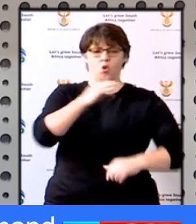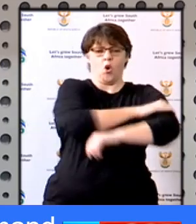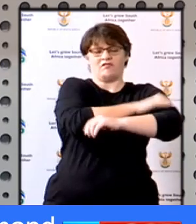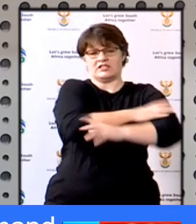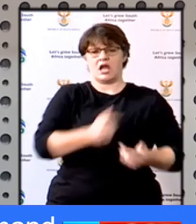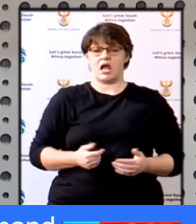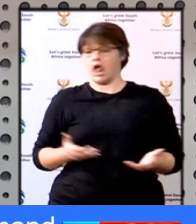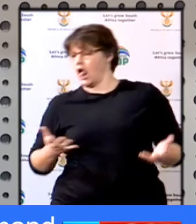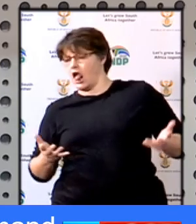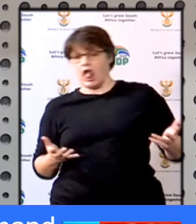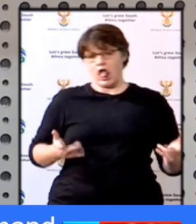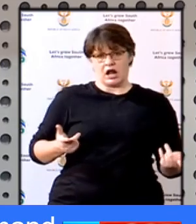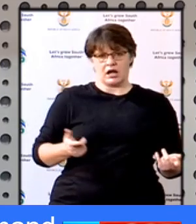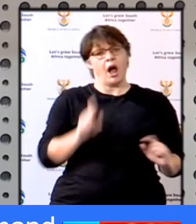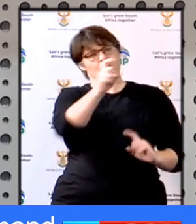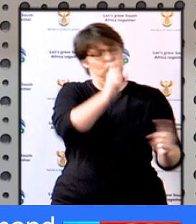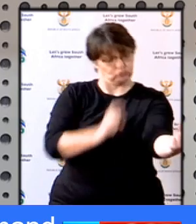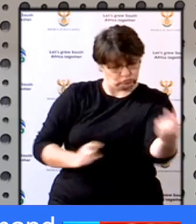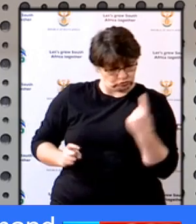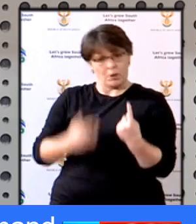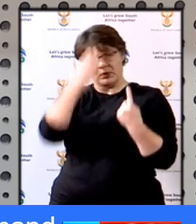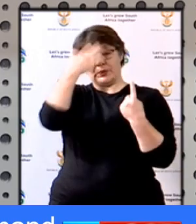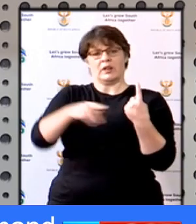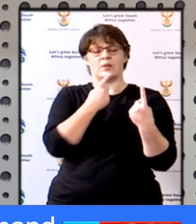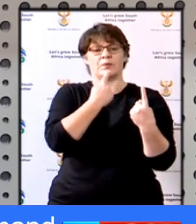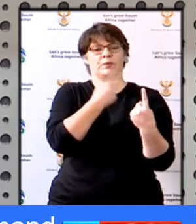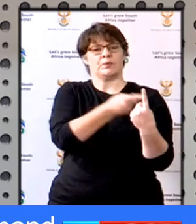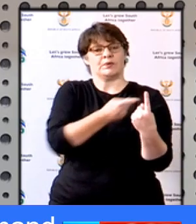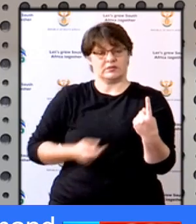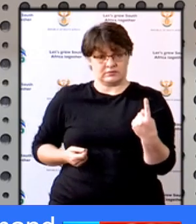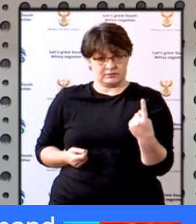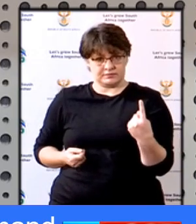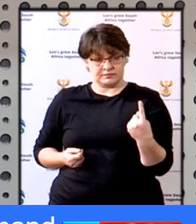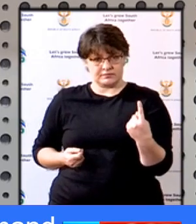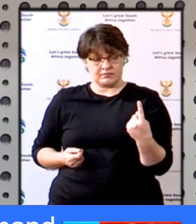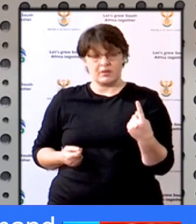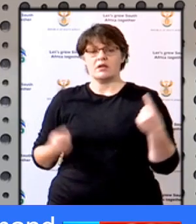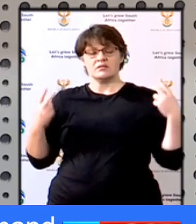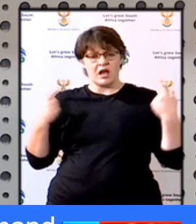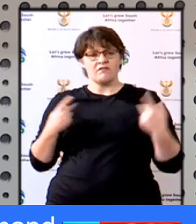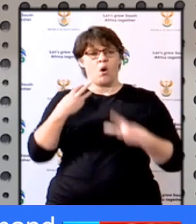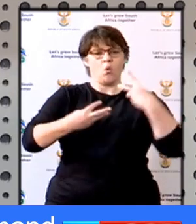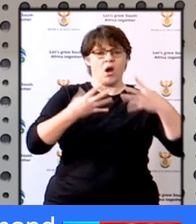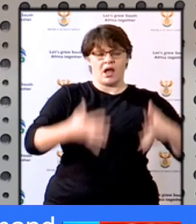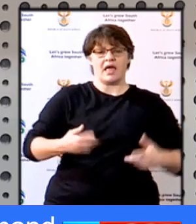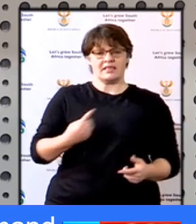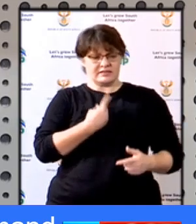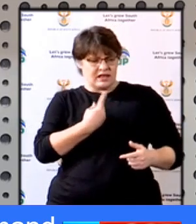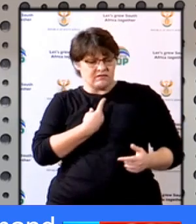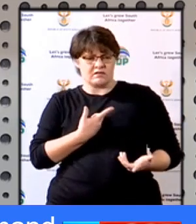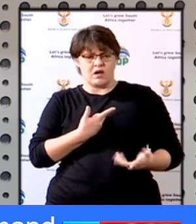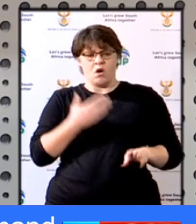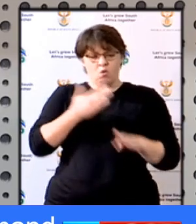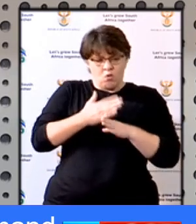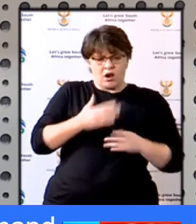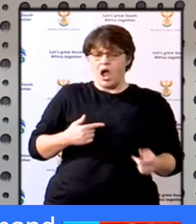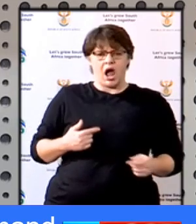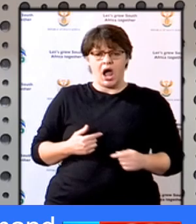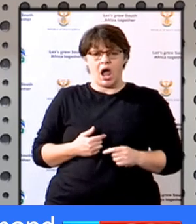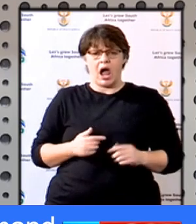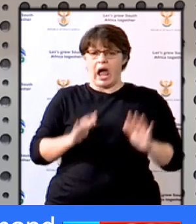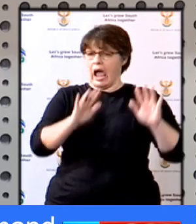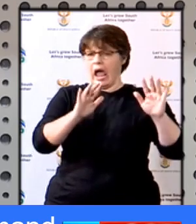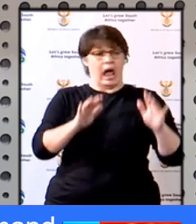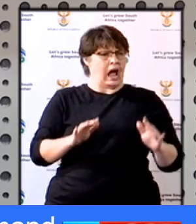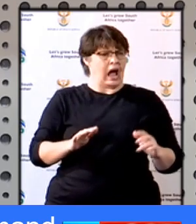officer? That person has to come forward. When the inspector or the a worker himself or herself working there says, but